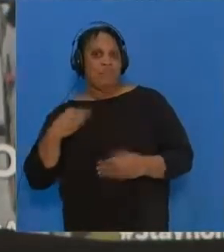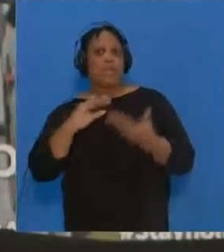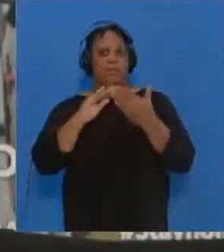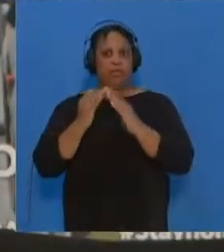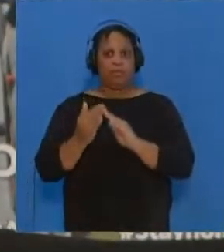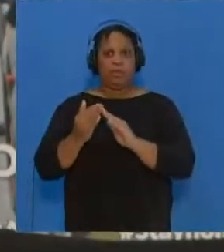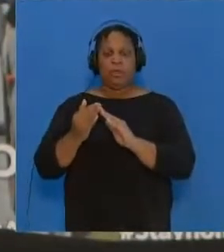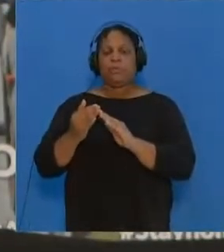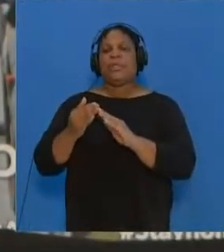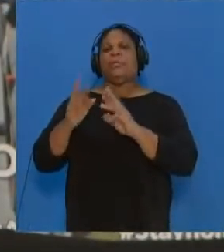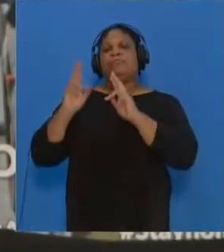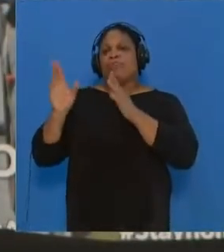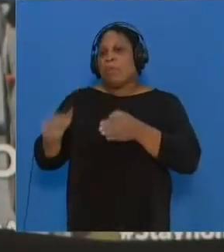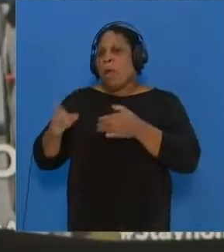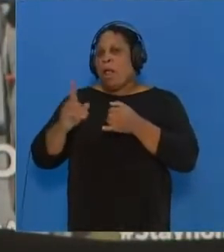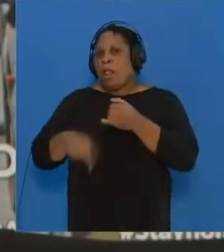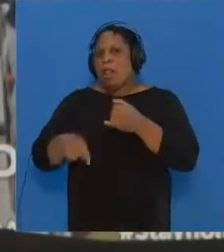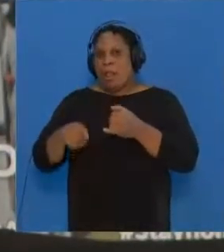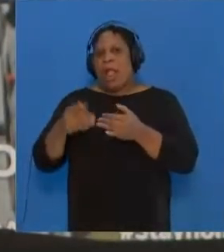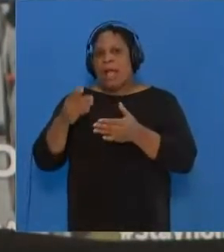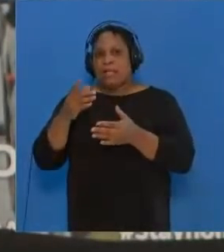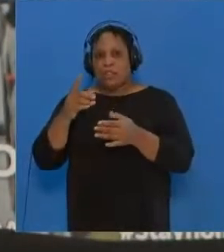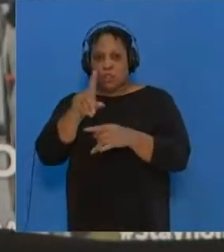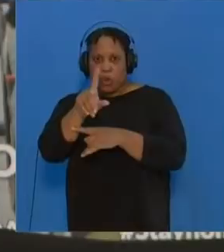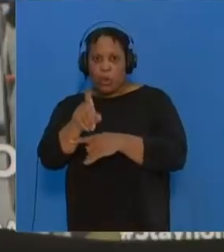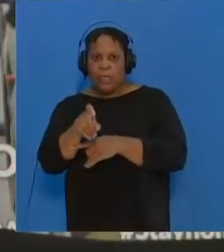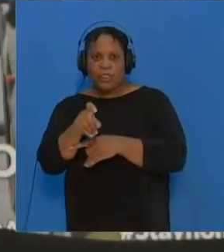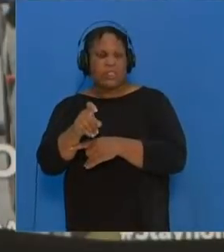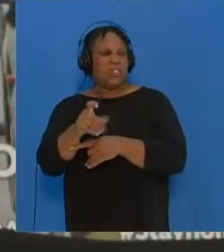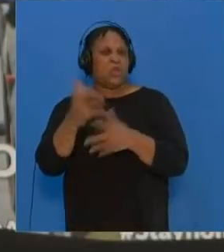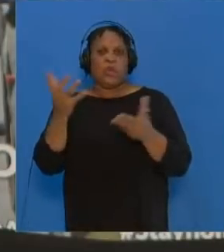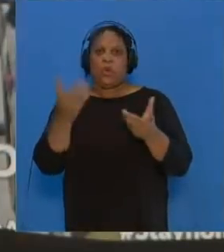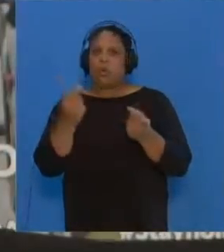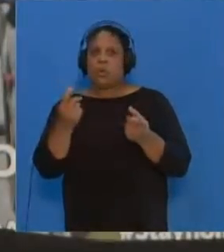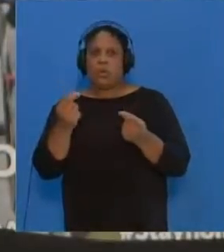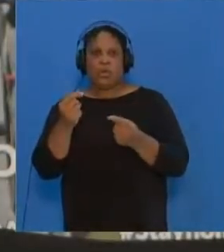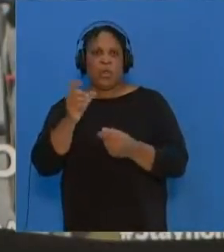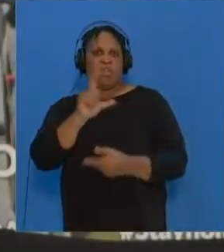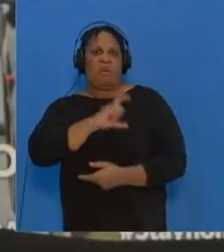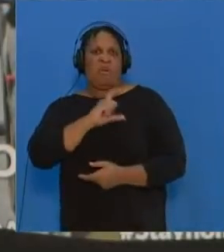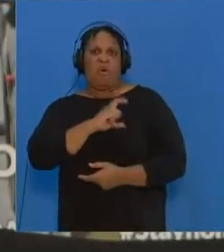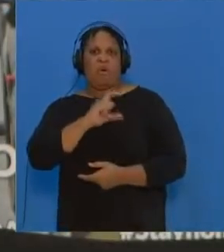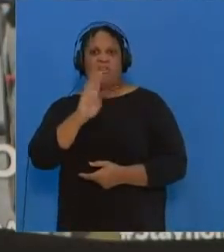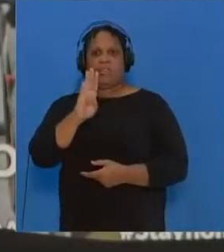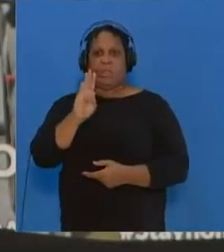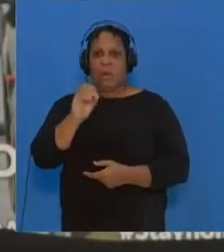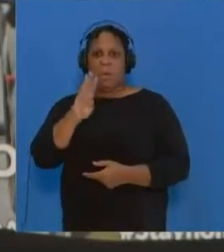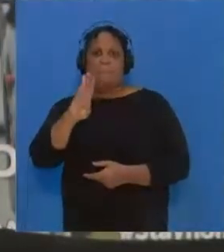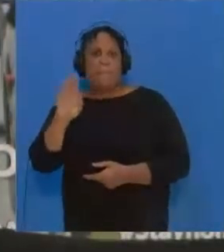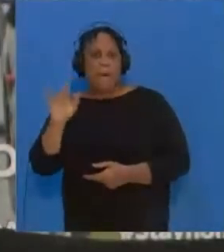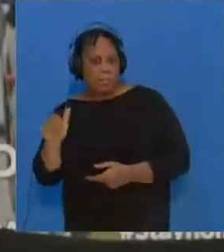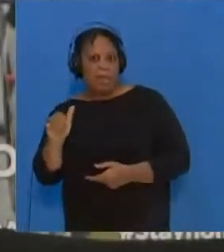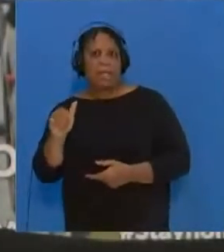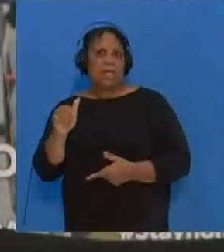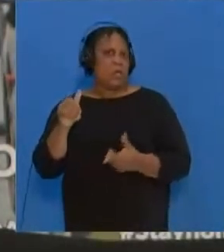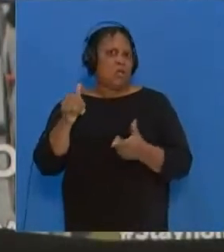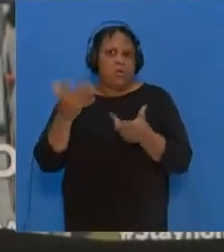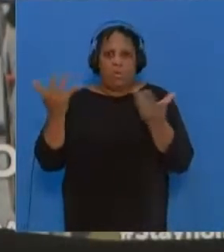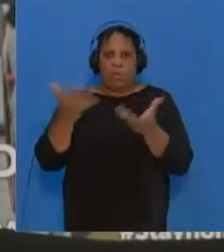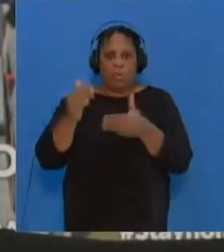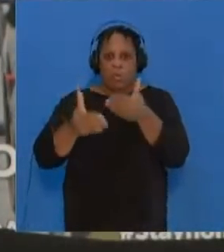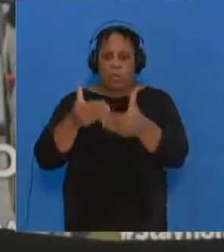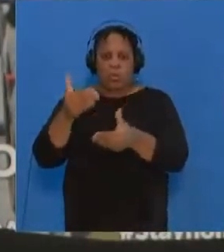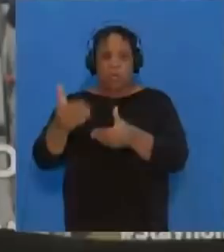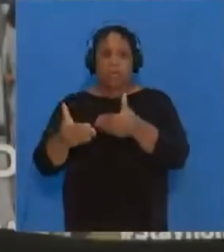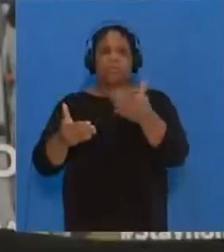is what step is the Bermuda Police Department in on the investigation of Officer Barbie? If you have. When I shared, the last